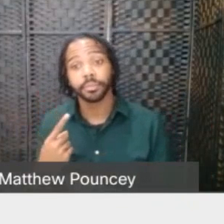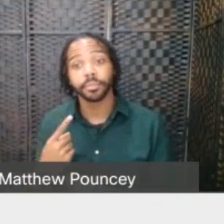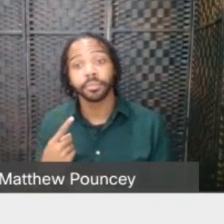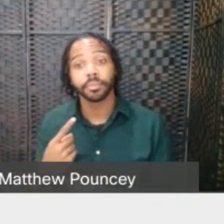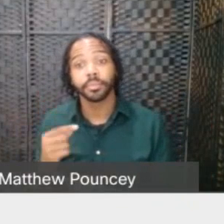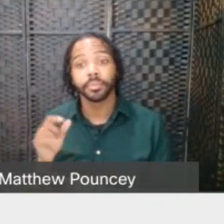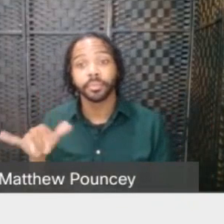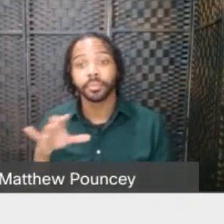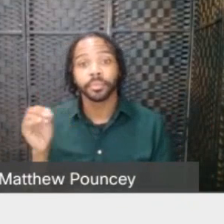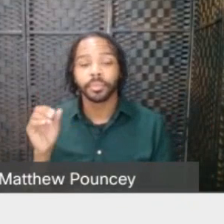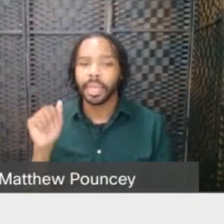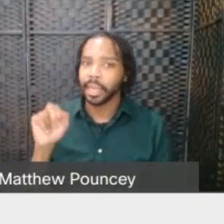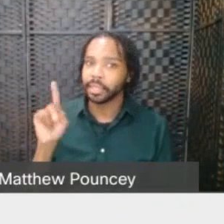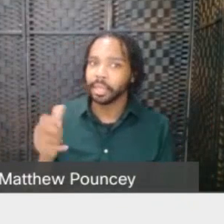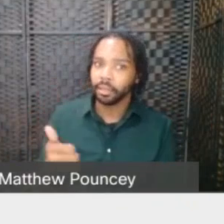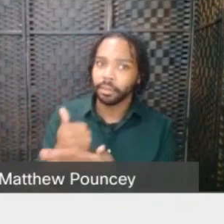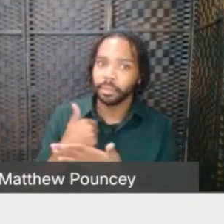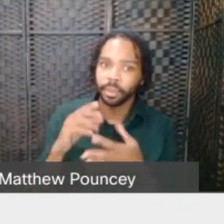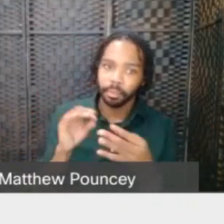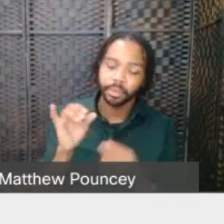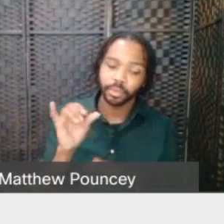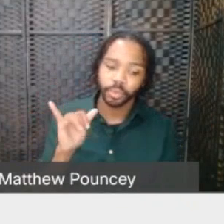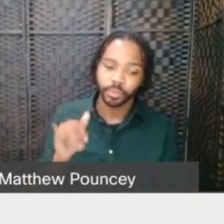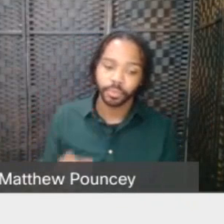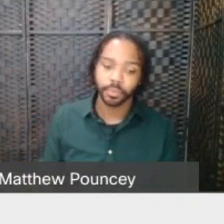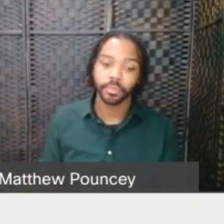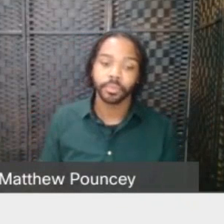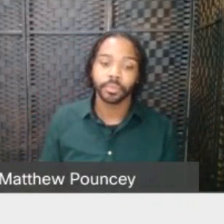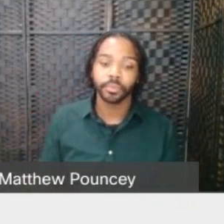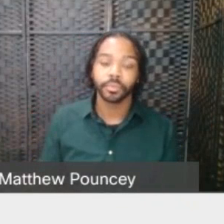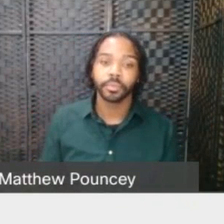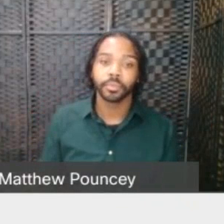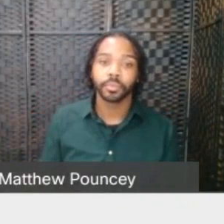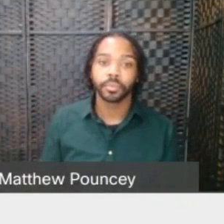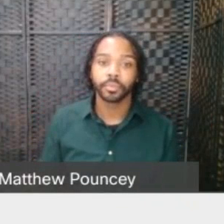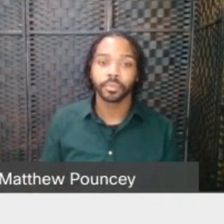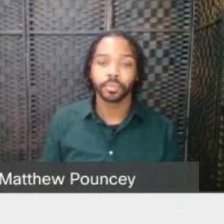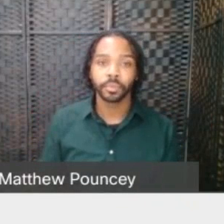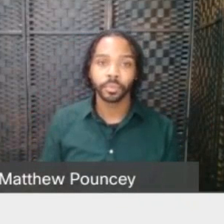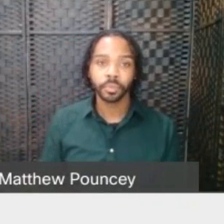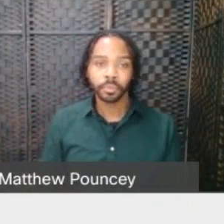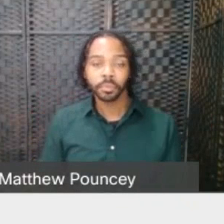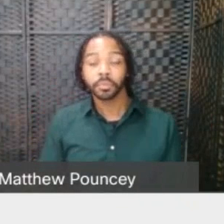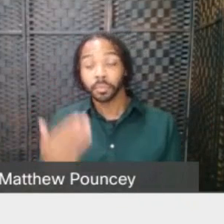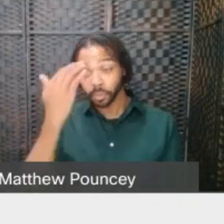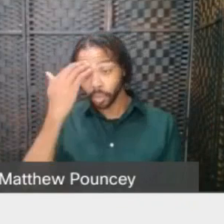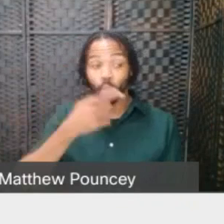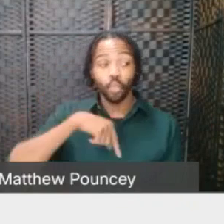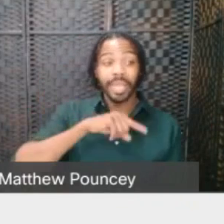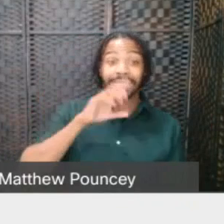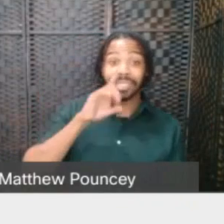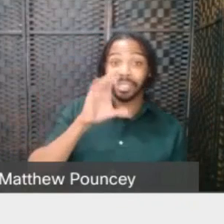and Andy, I need you to help me out with this one too, that while we have, meaning DC Health has